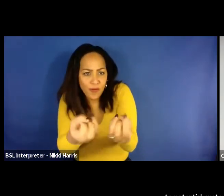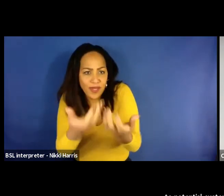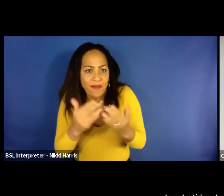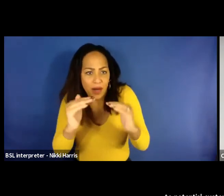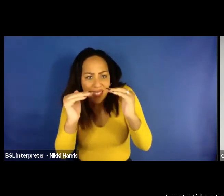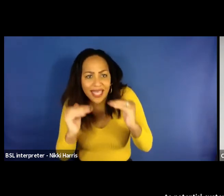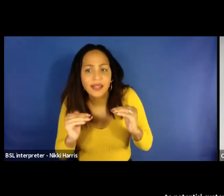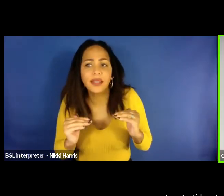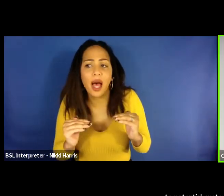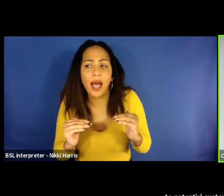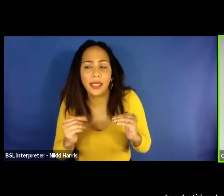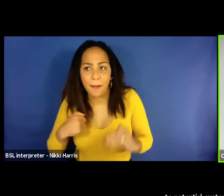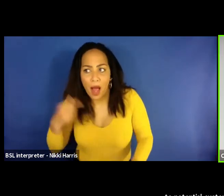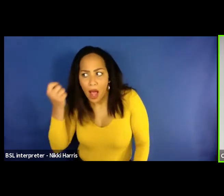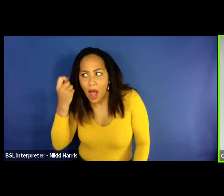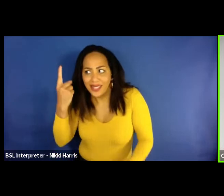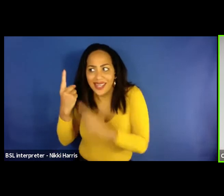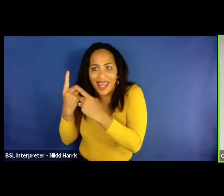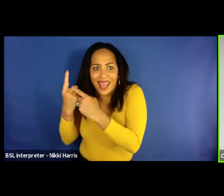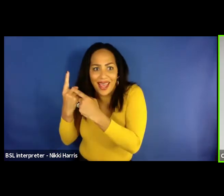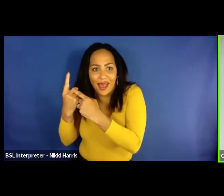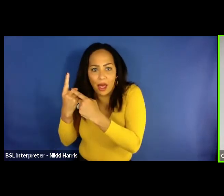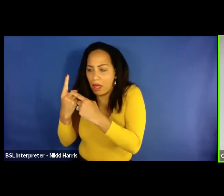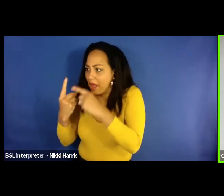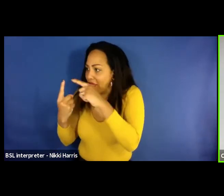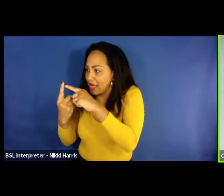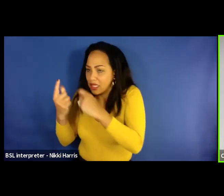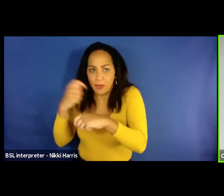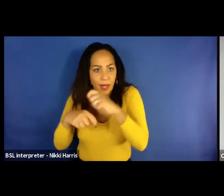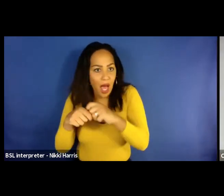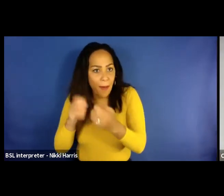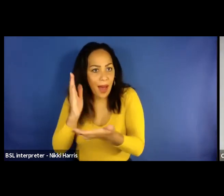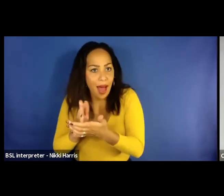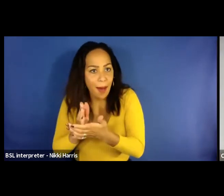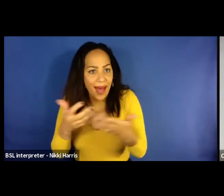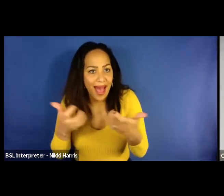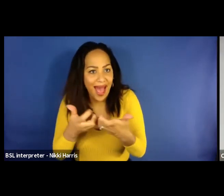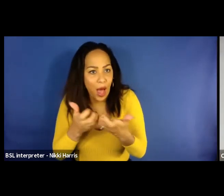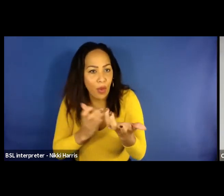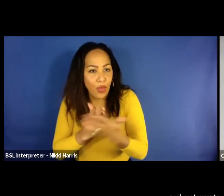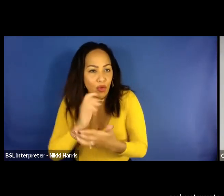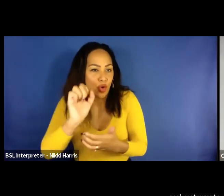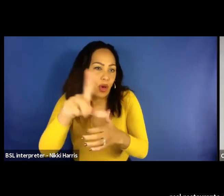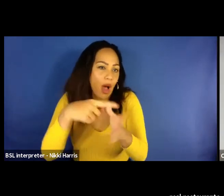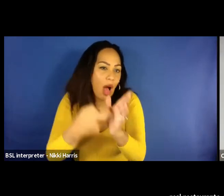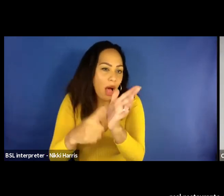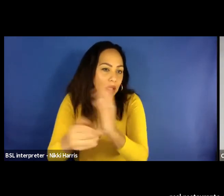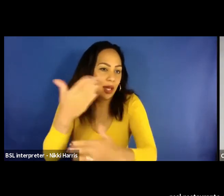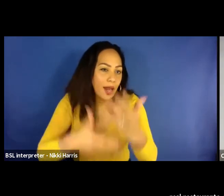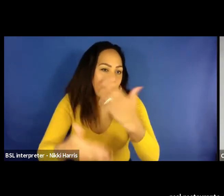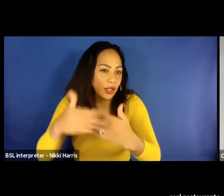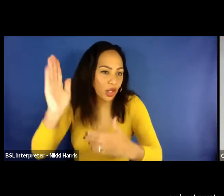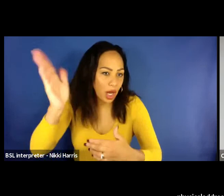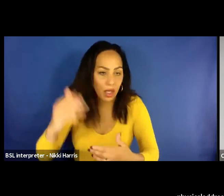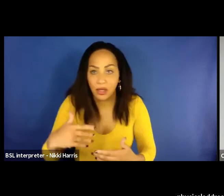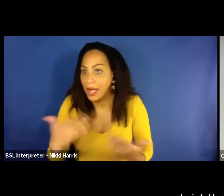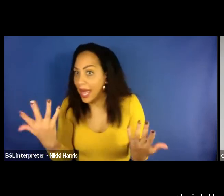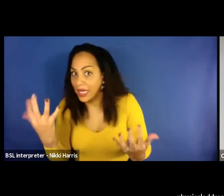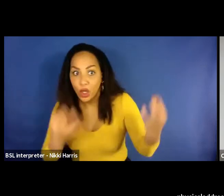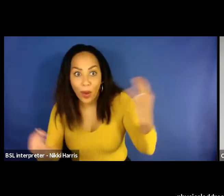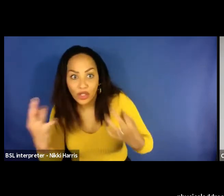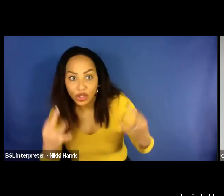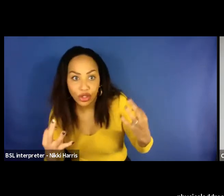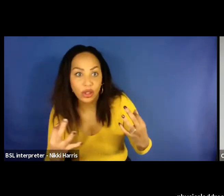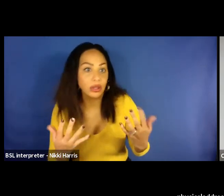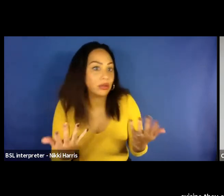fantastic. Any questions for Carl, especially around things like what you do once you've got an idea, risks,